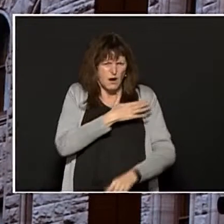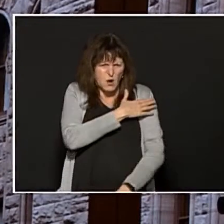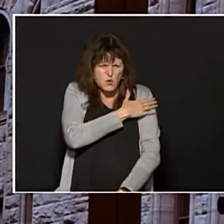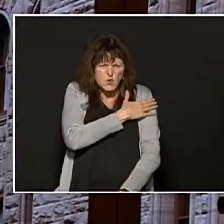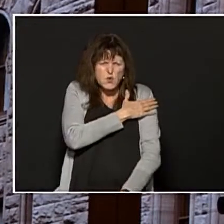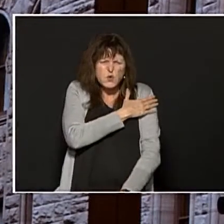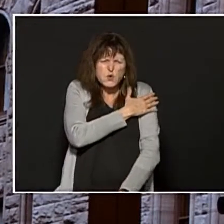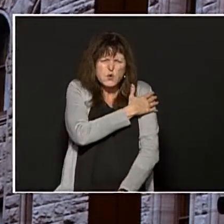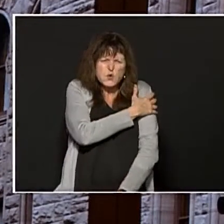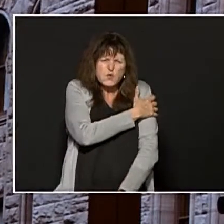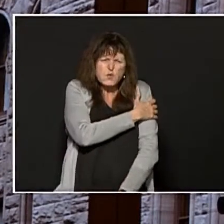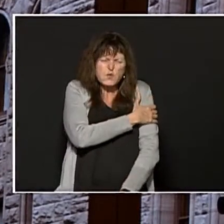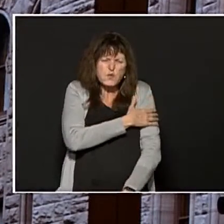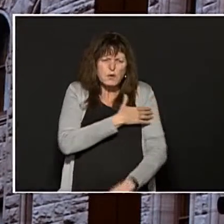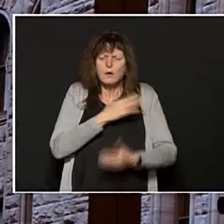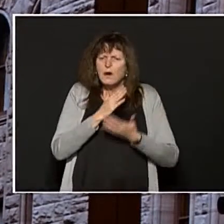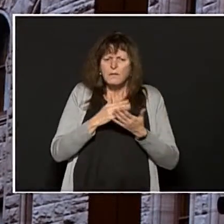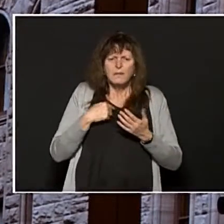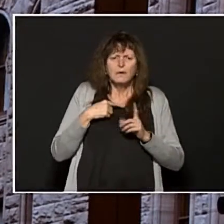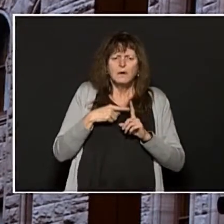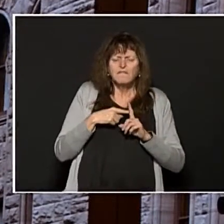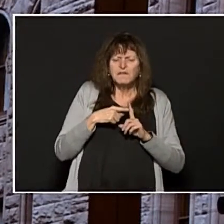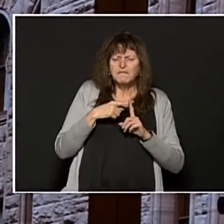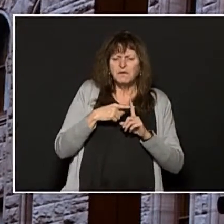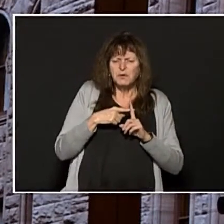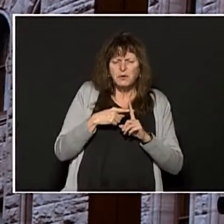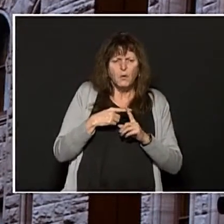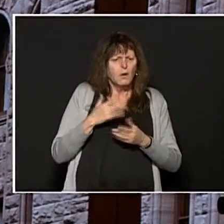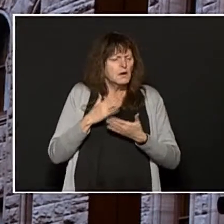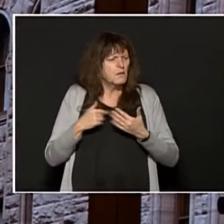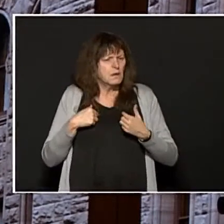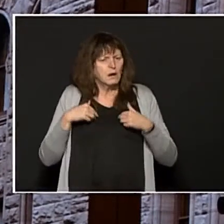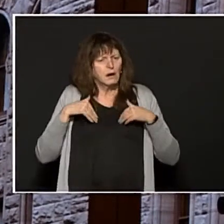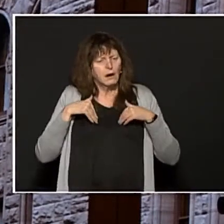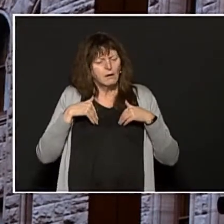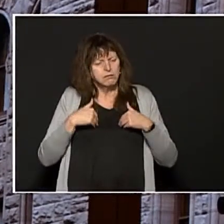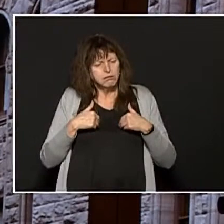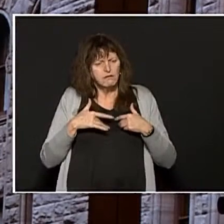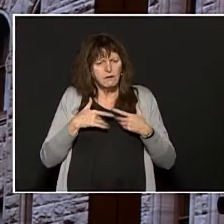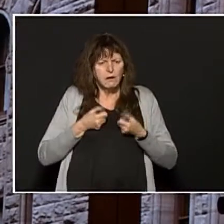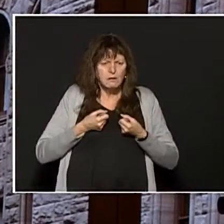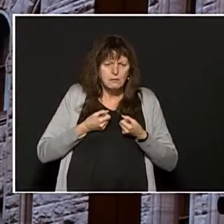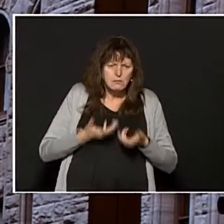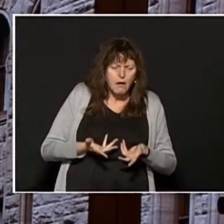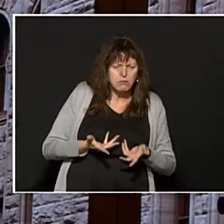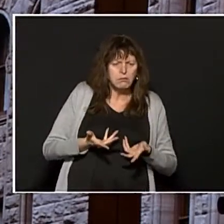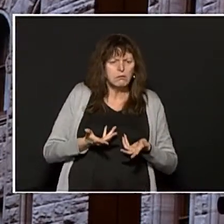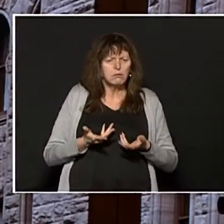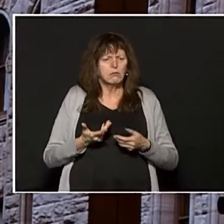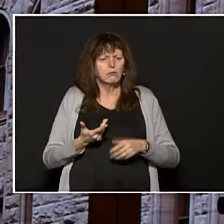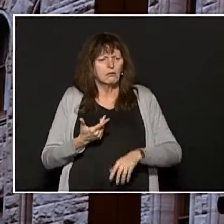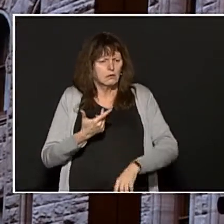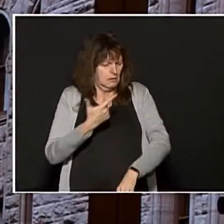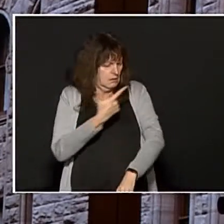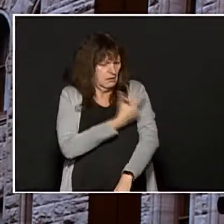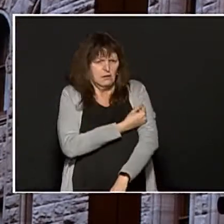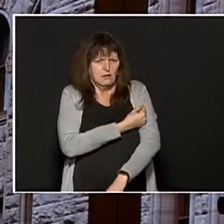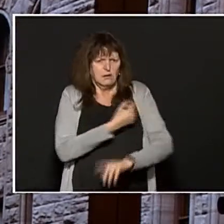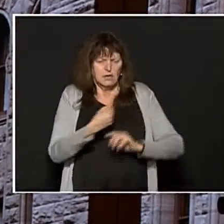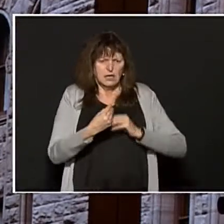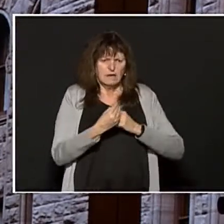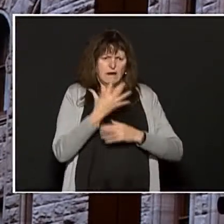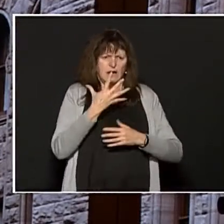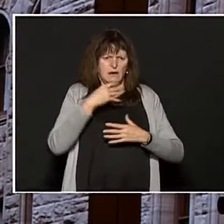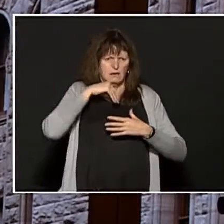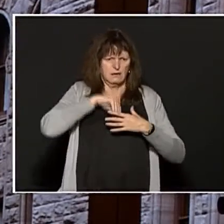mild fever or fatigue. This vaccination is meant to stimulate your immune system. We're trying to get that